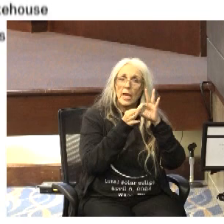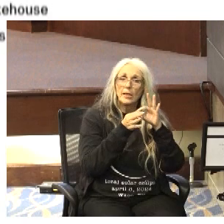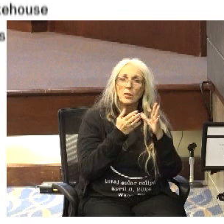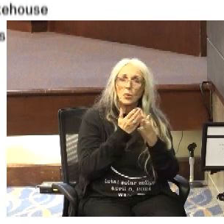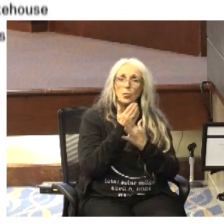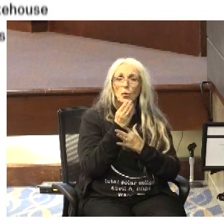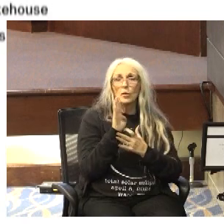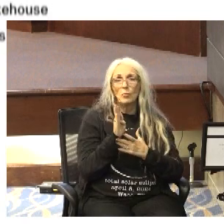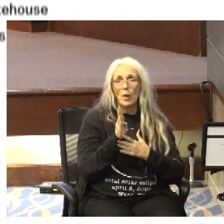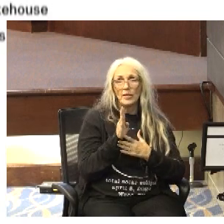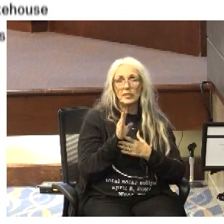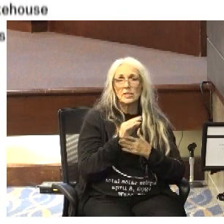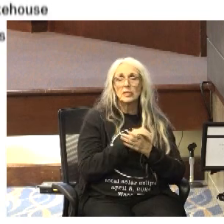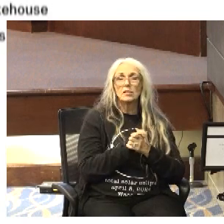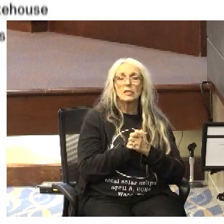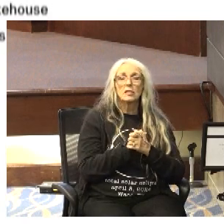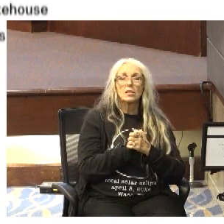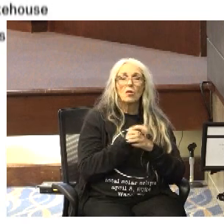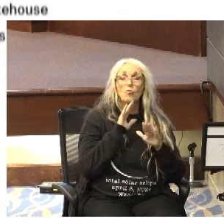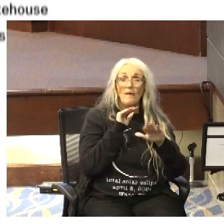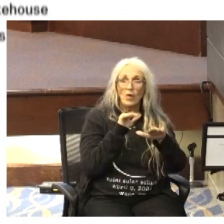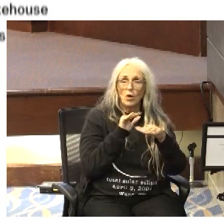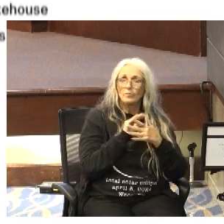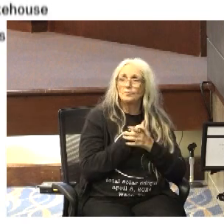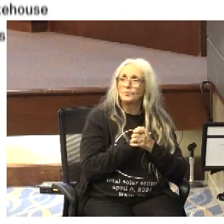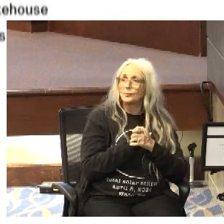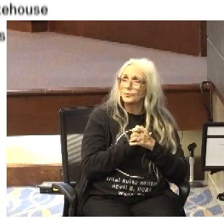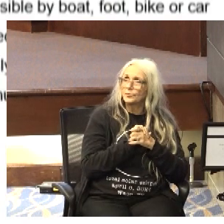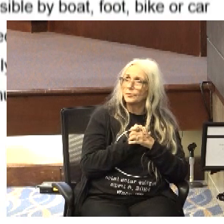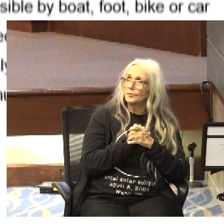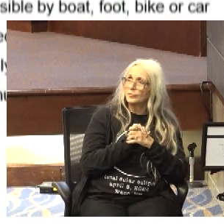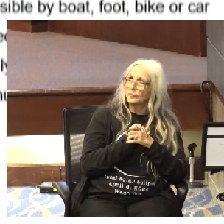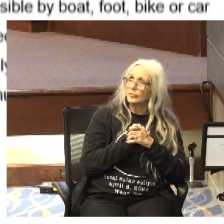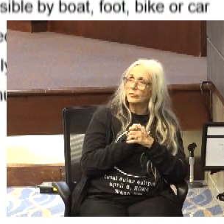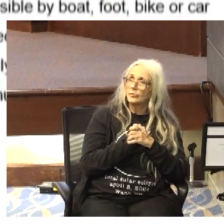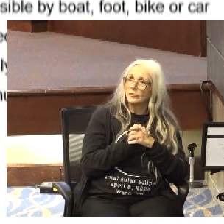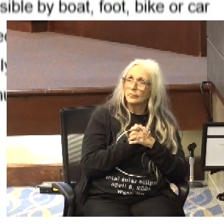Brazos. That may just be what it is.